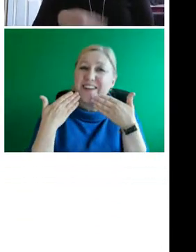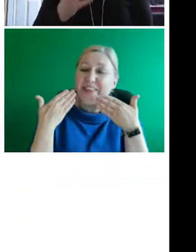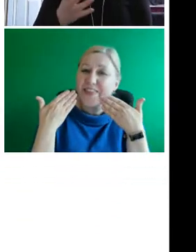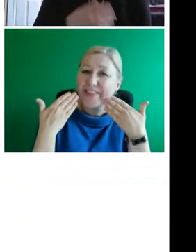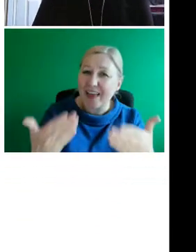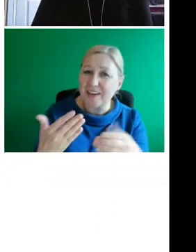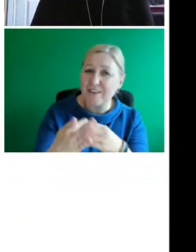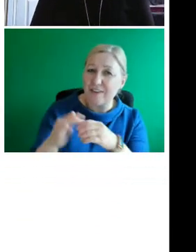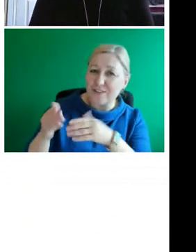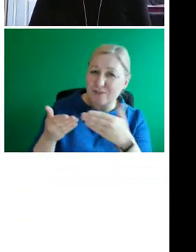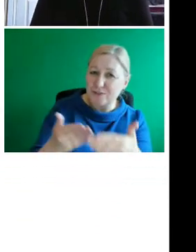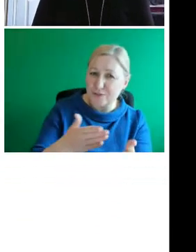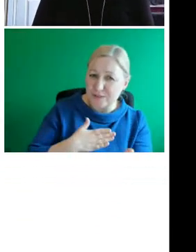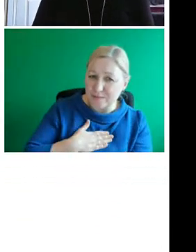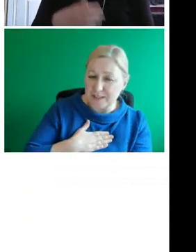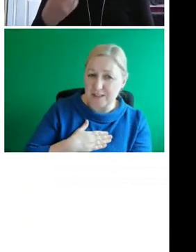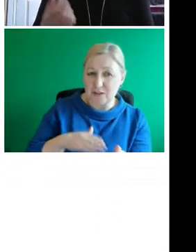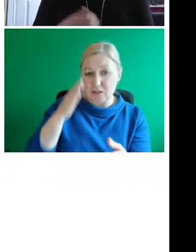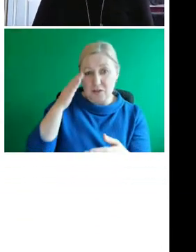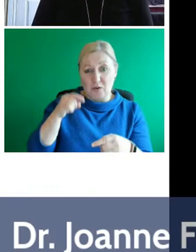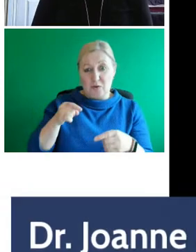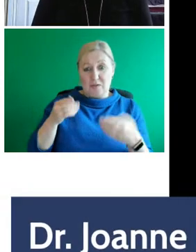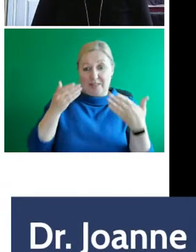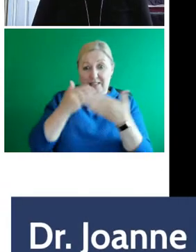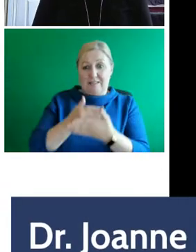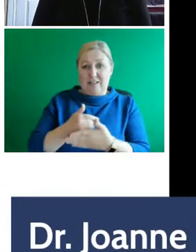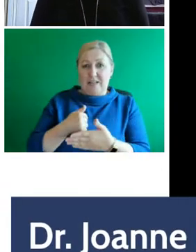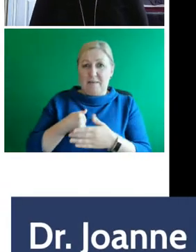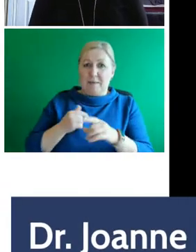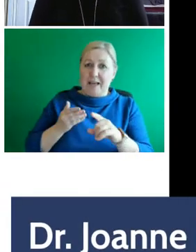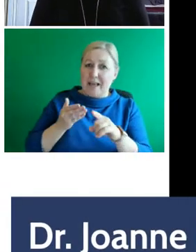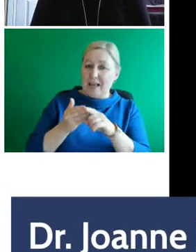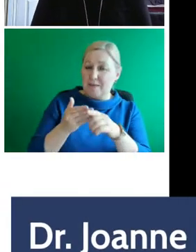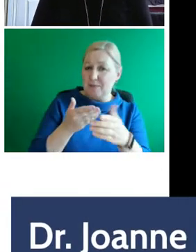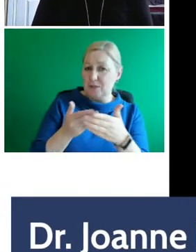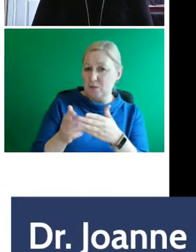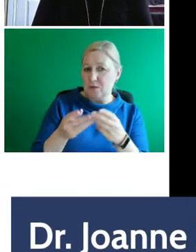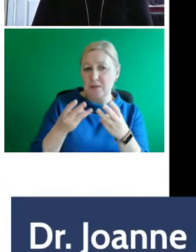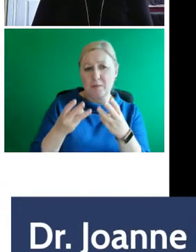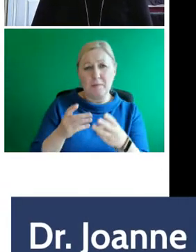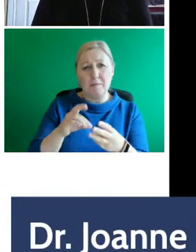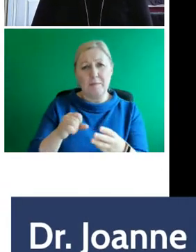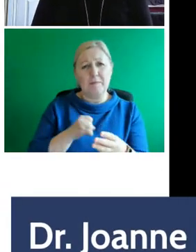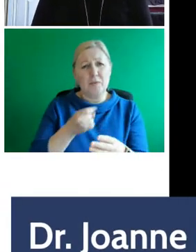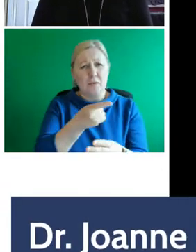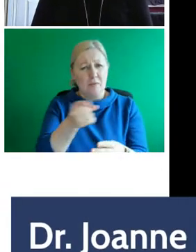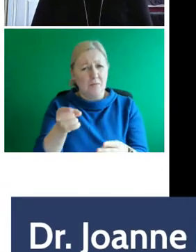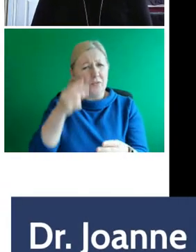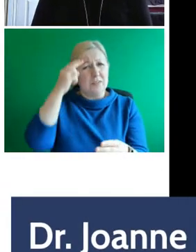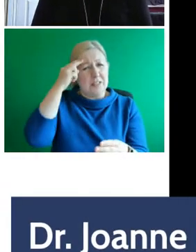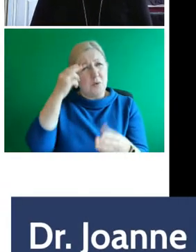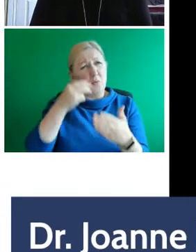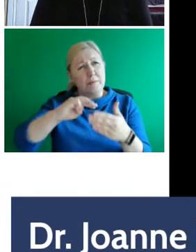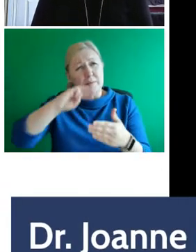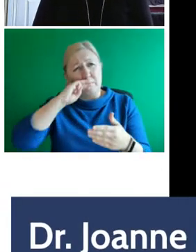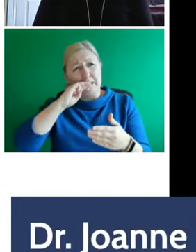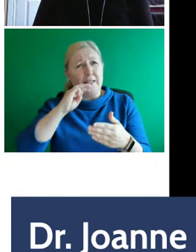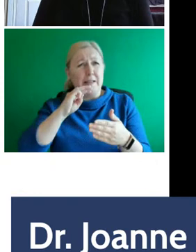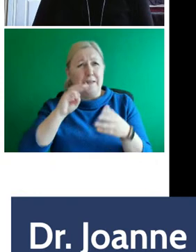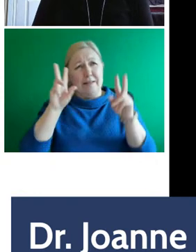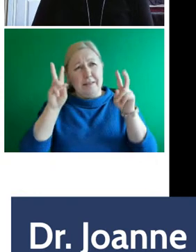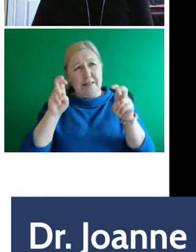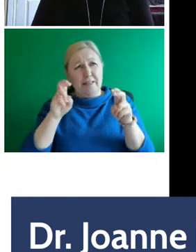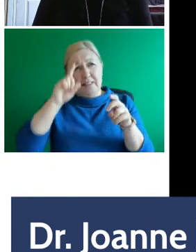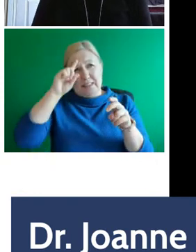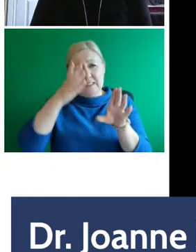main overall aim I have this afternoon is to give people an appreciation of what a psychiatry of later life team do